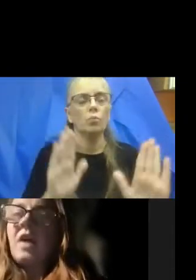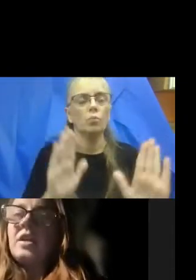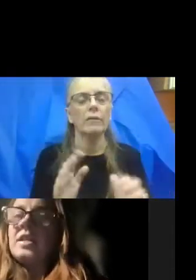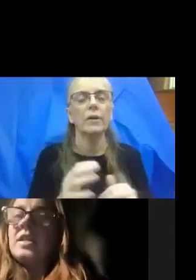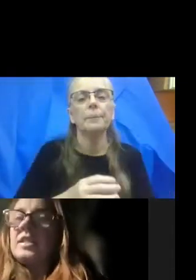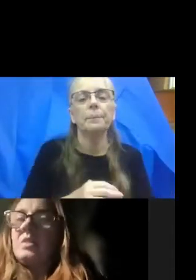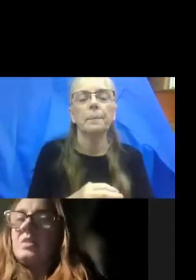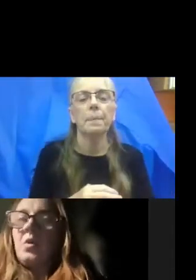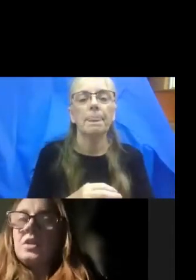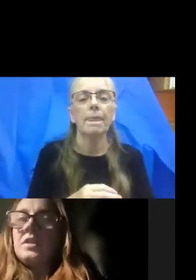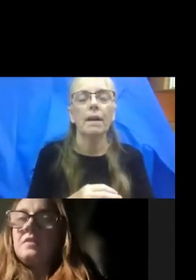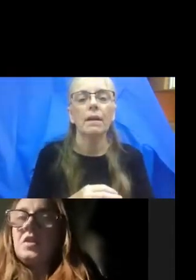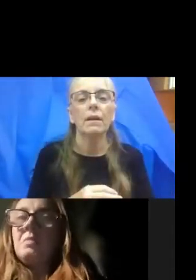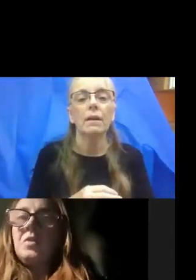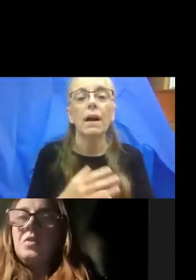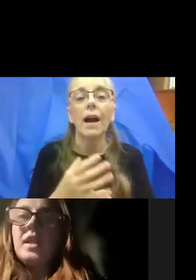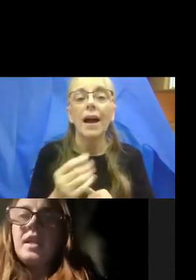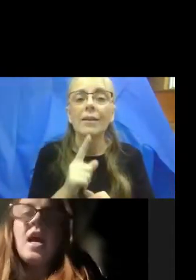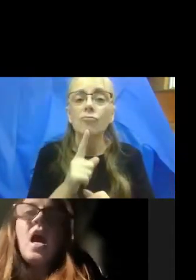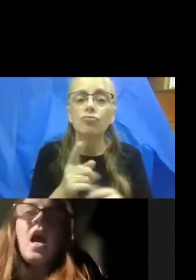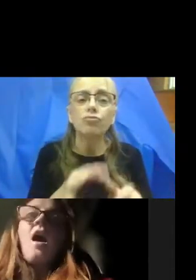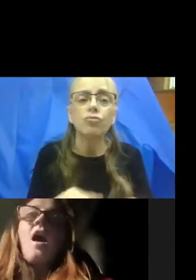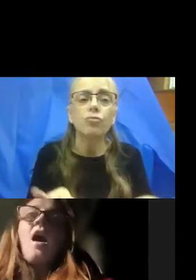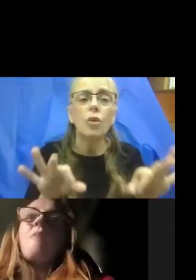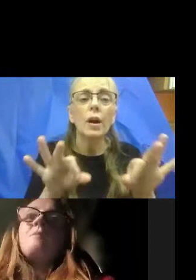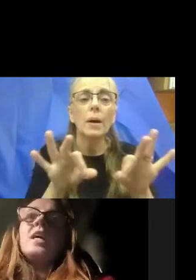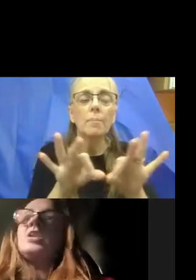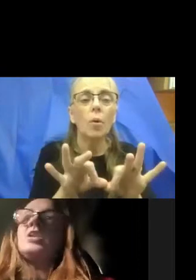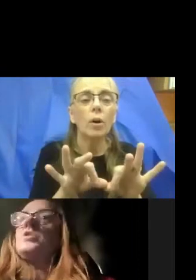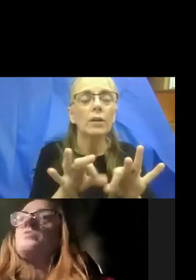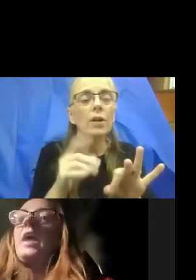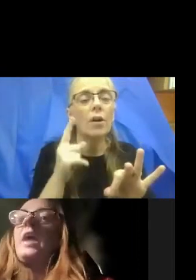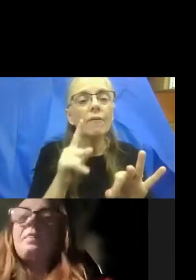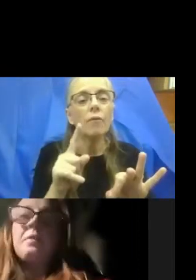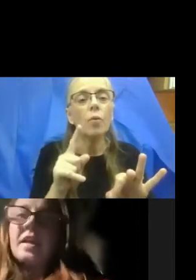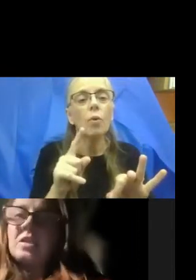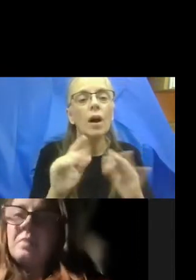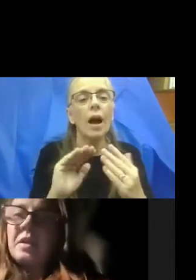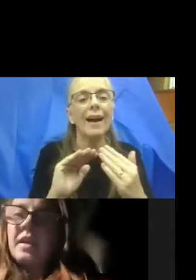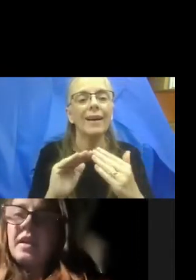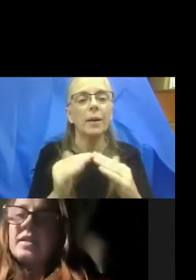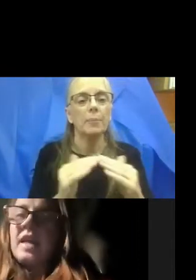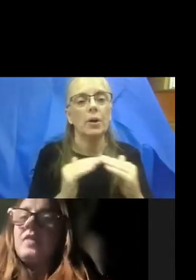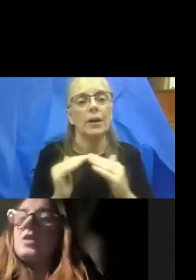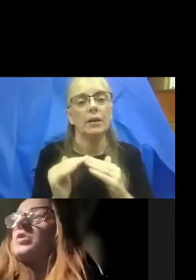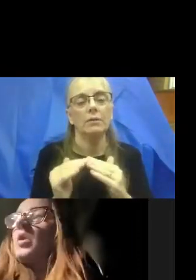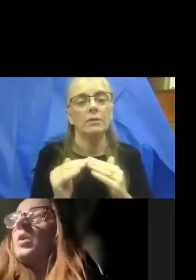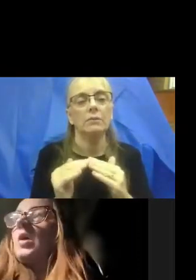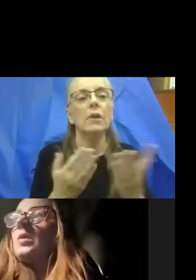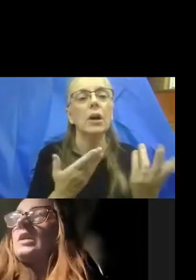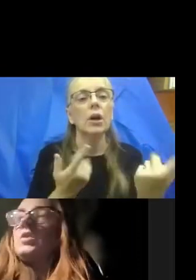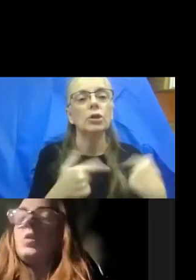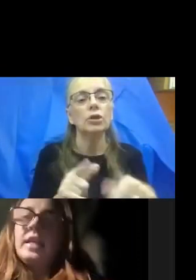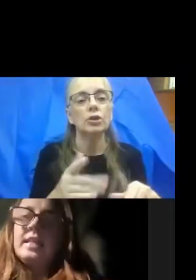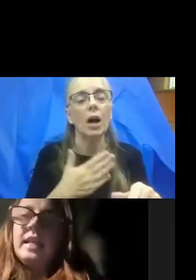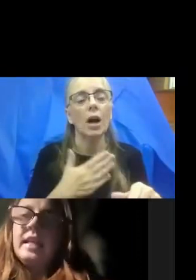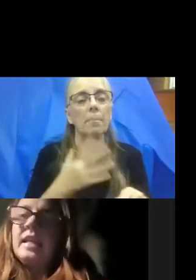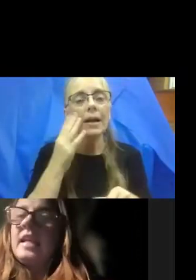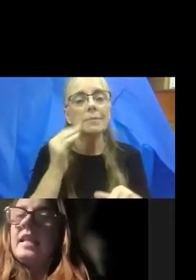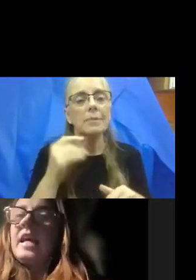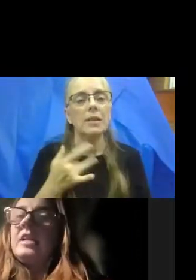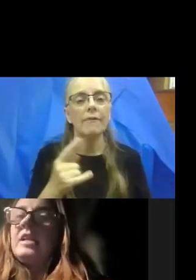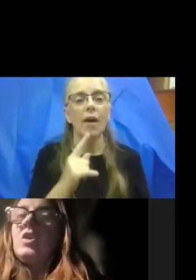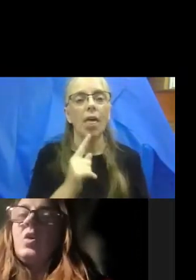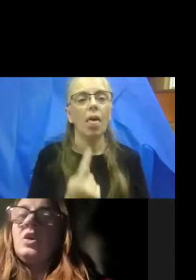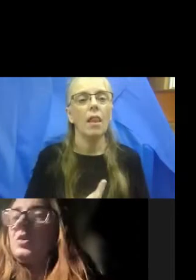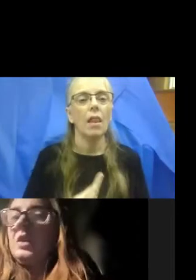talk to you guys about is the importance of community. Because when I went through that experience, I felt so alone and so isolated, and